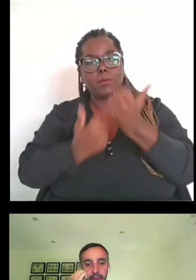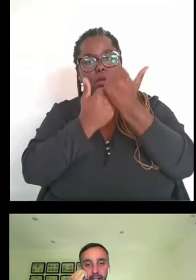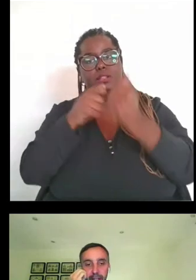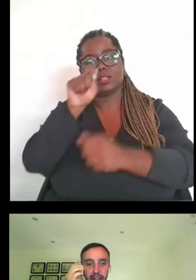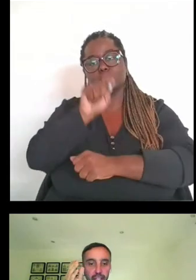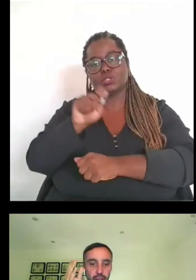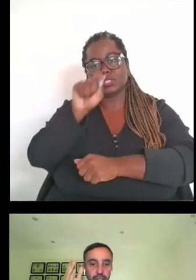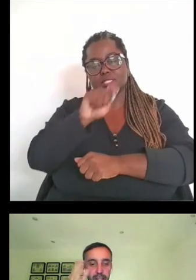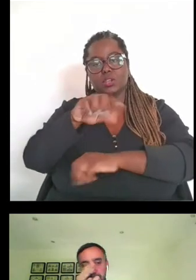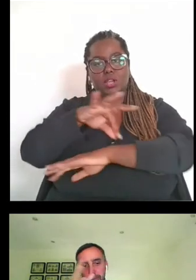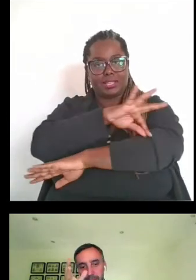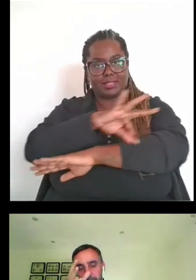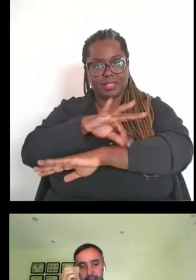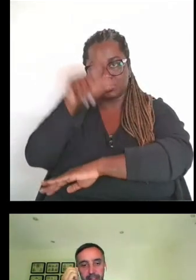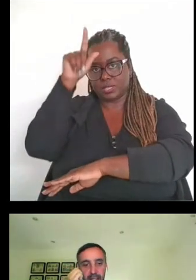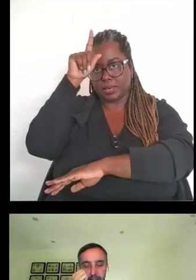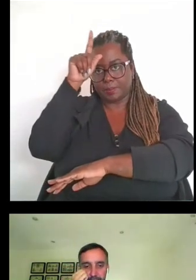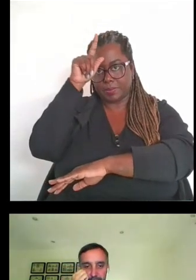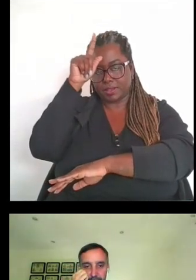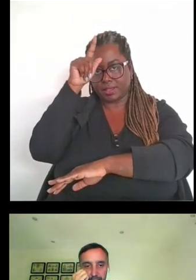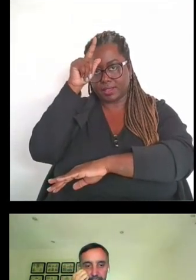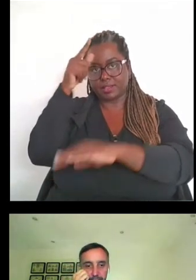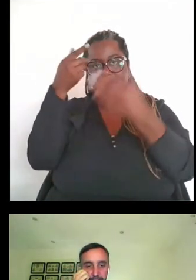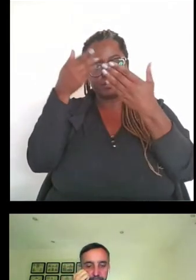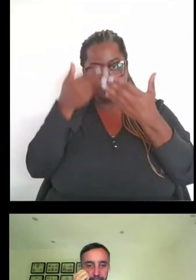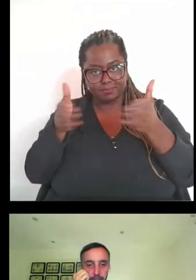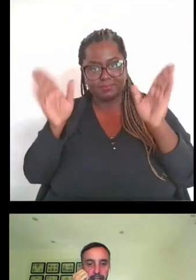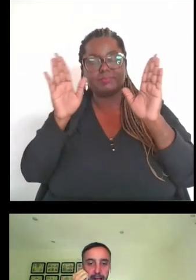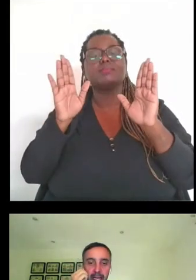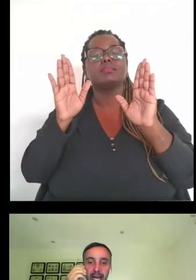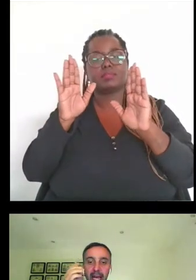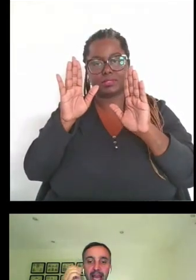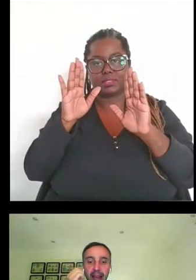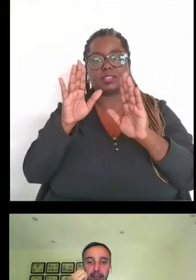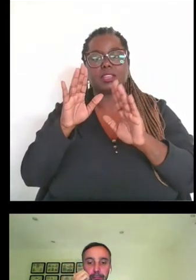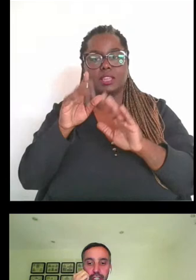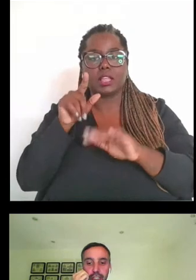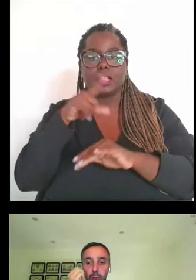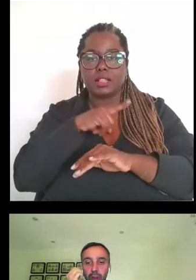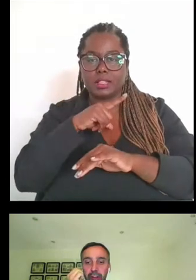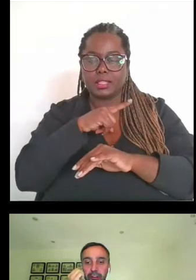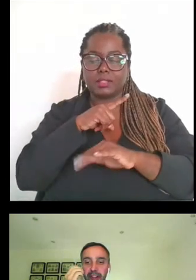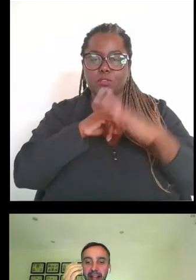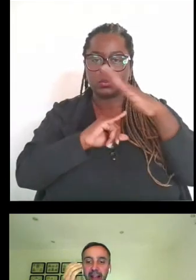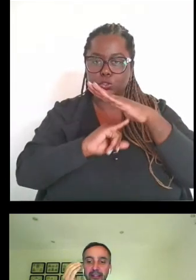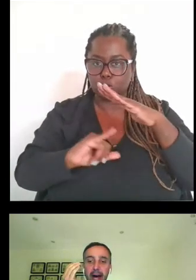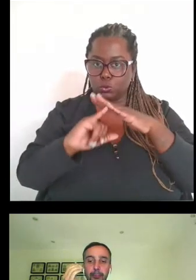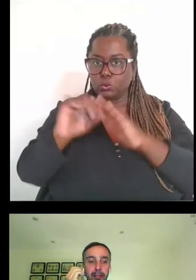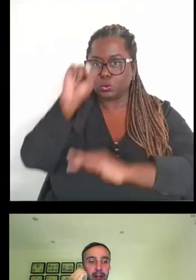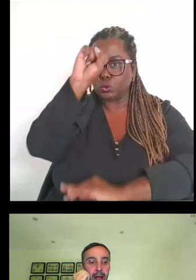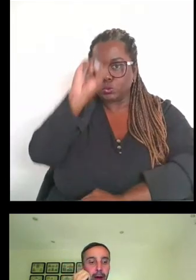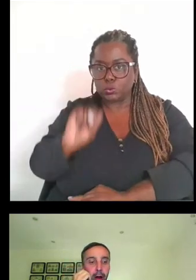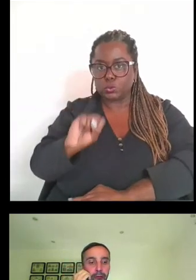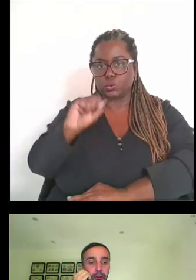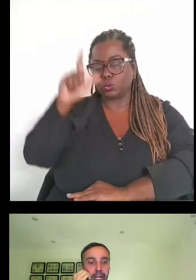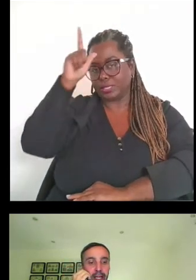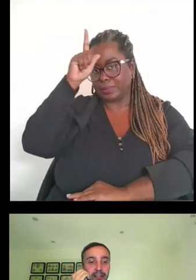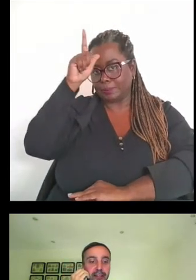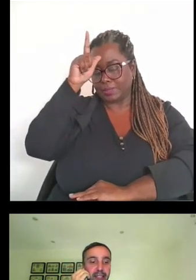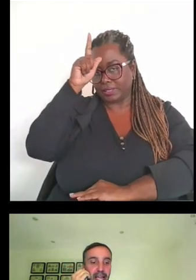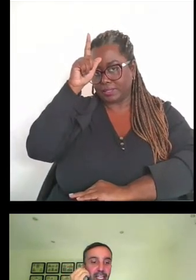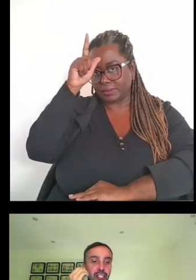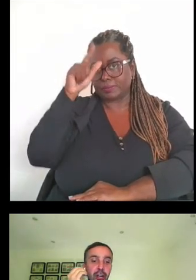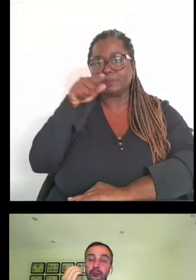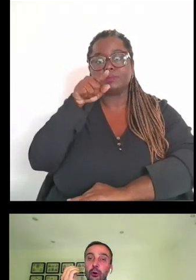Bride Festival in Stuttgart in the city is in the south of Germany the exhibition wanted to set an example by